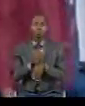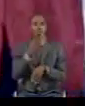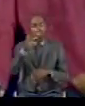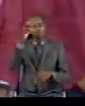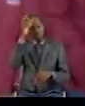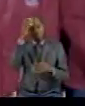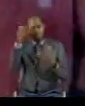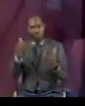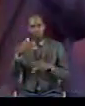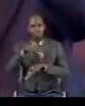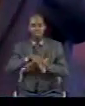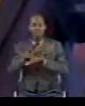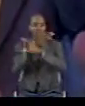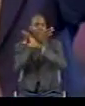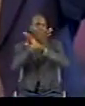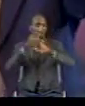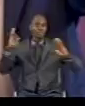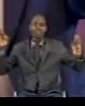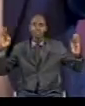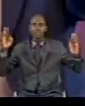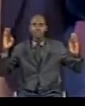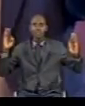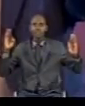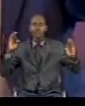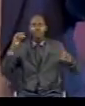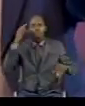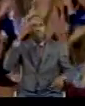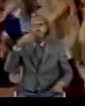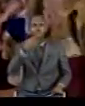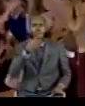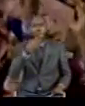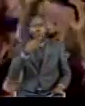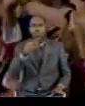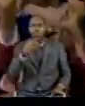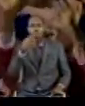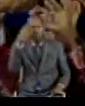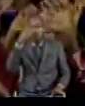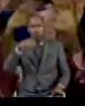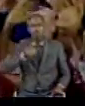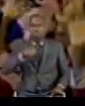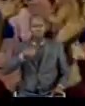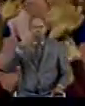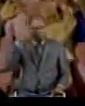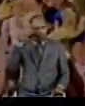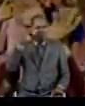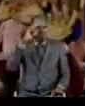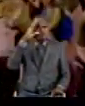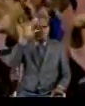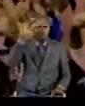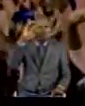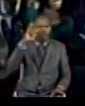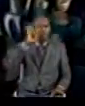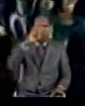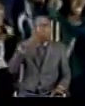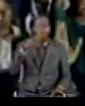Free. Where is he? Where is she there?